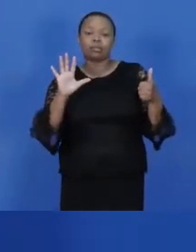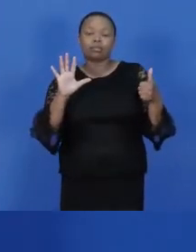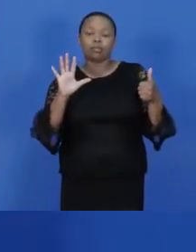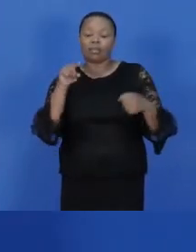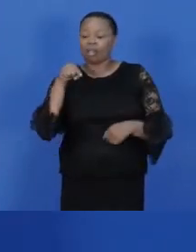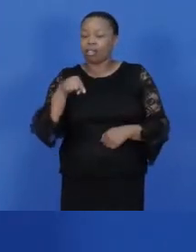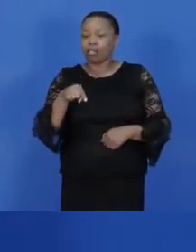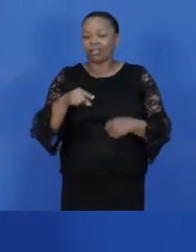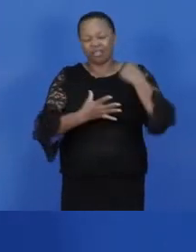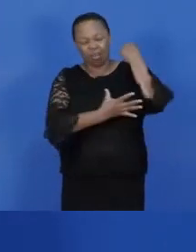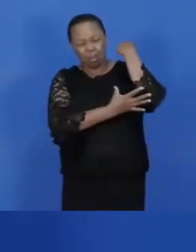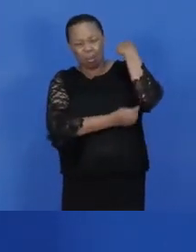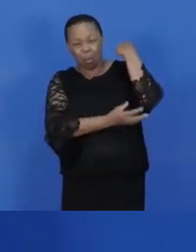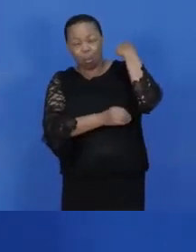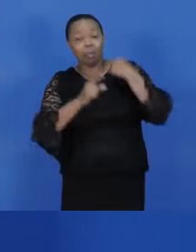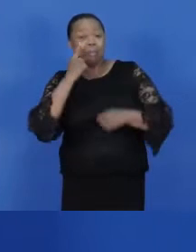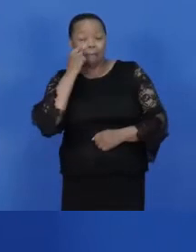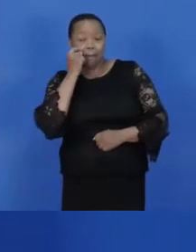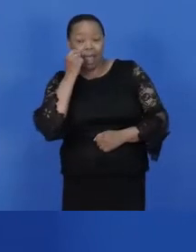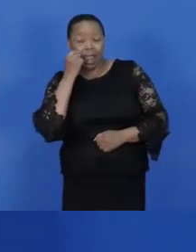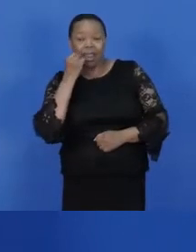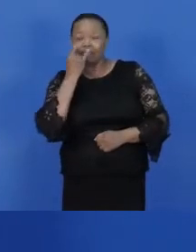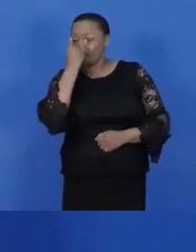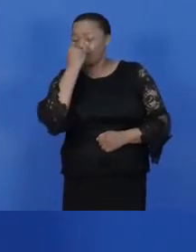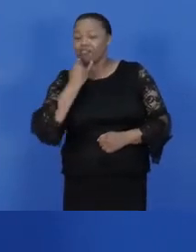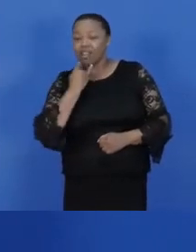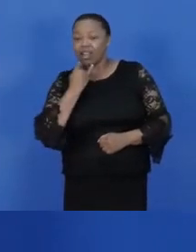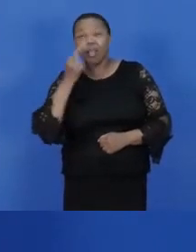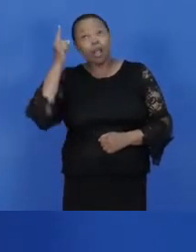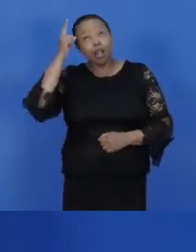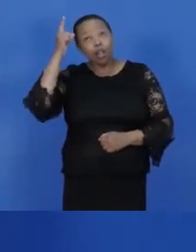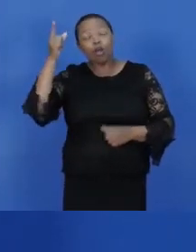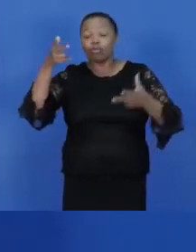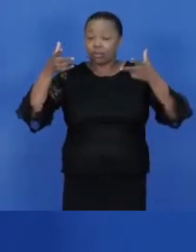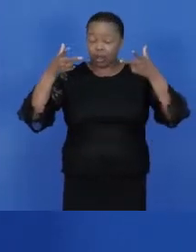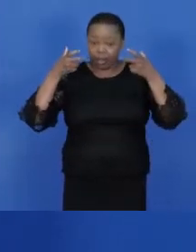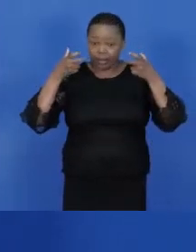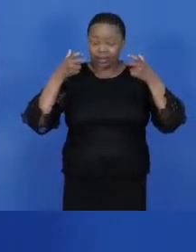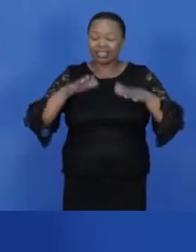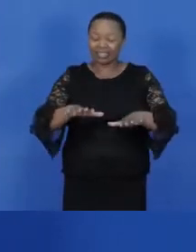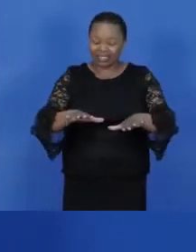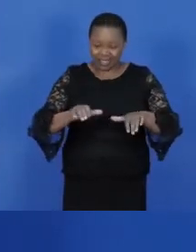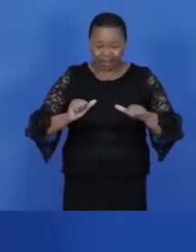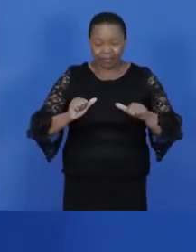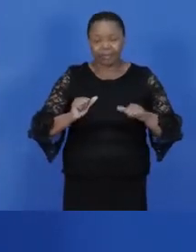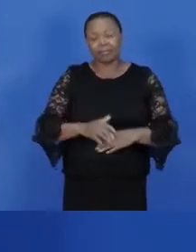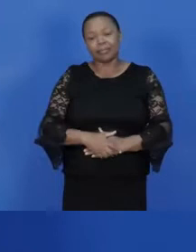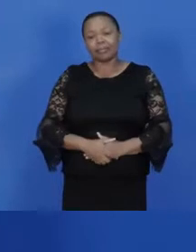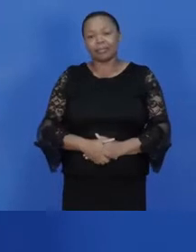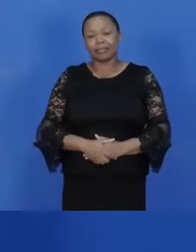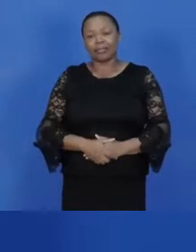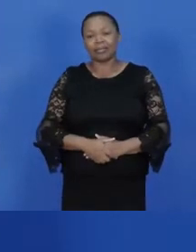verse 6. This poor man cried out, and the Lord heard him and saved him out of all his